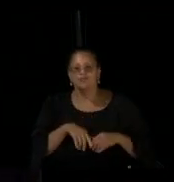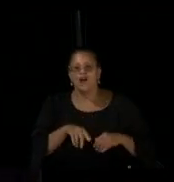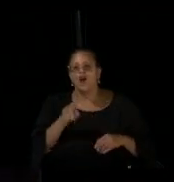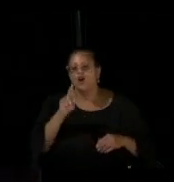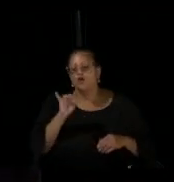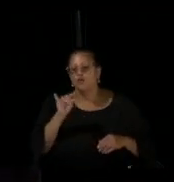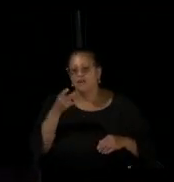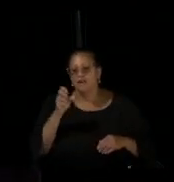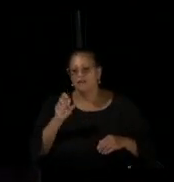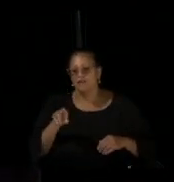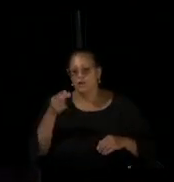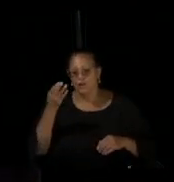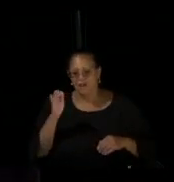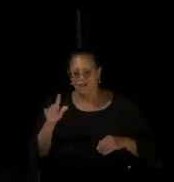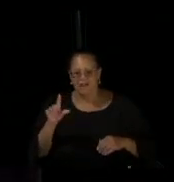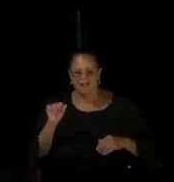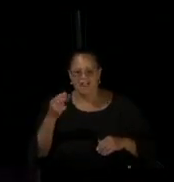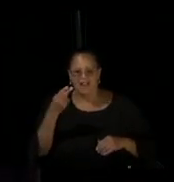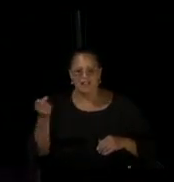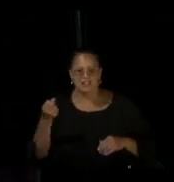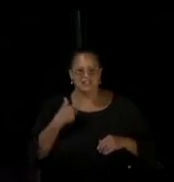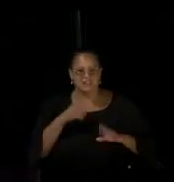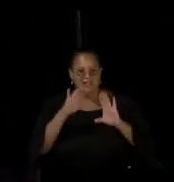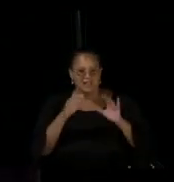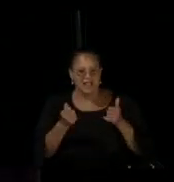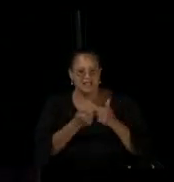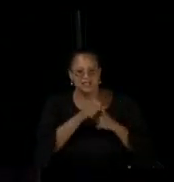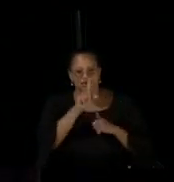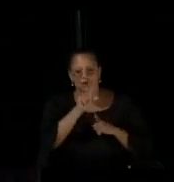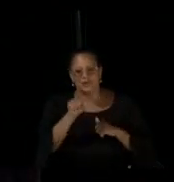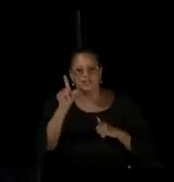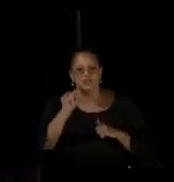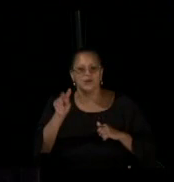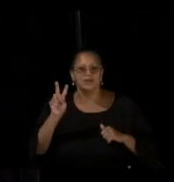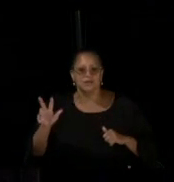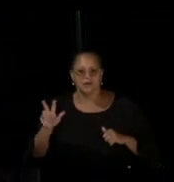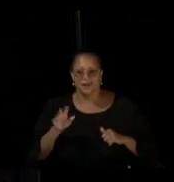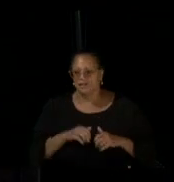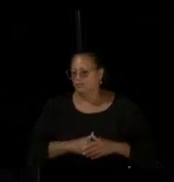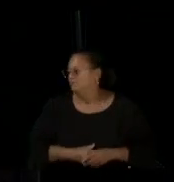Hill High School, class of 2023.